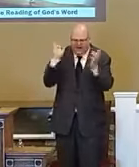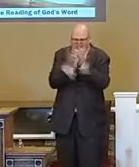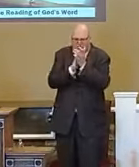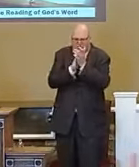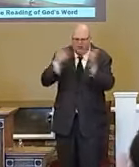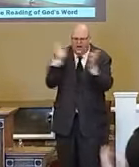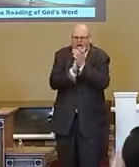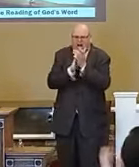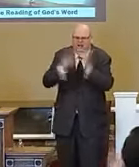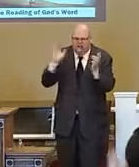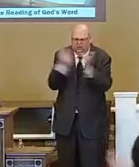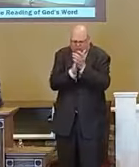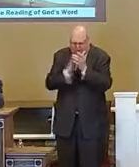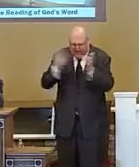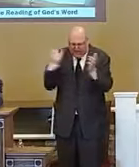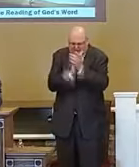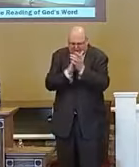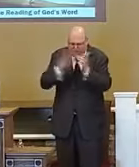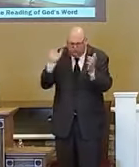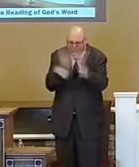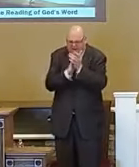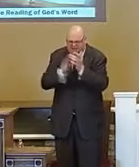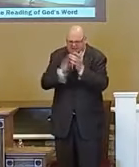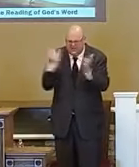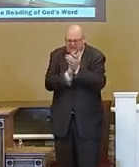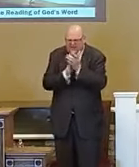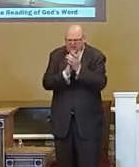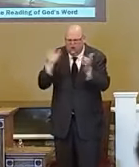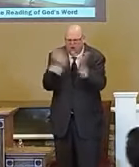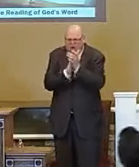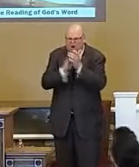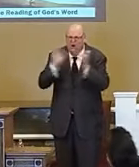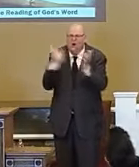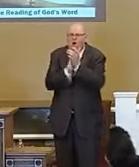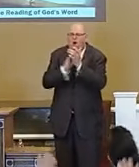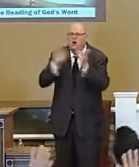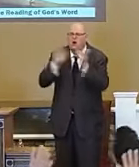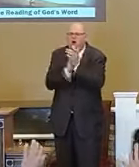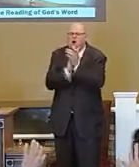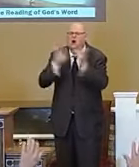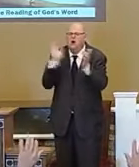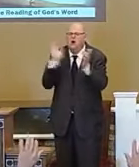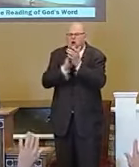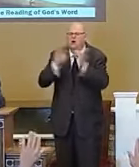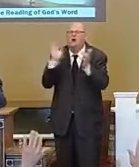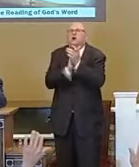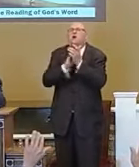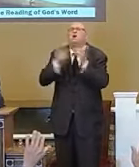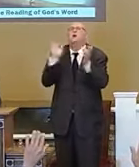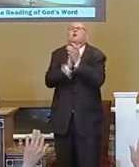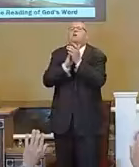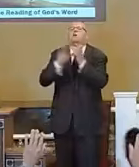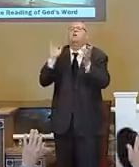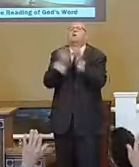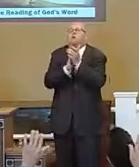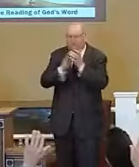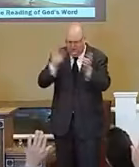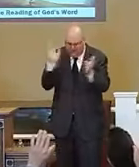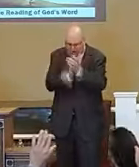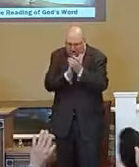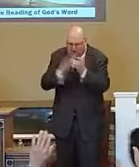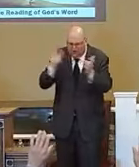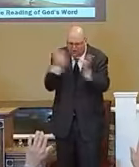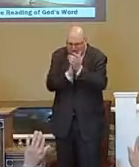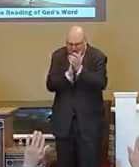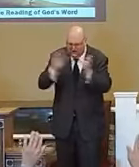Hallelujah. Lord, I love you, Jesus. I give you glory. Lord, I give you honor. I give you praise, oh